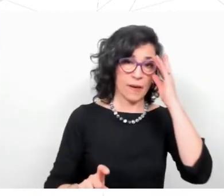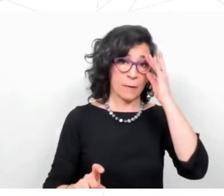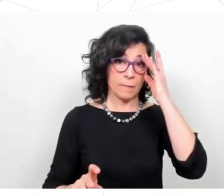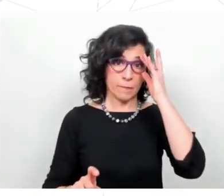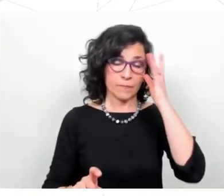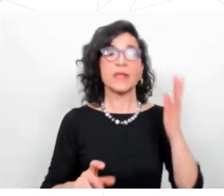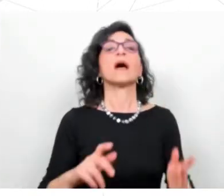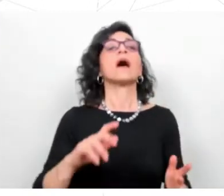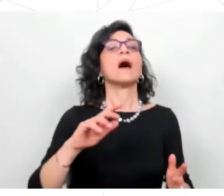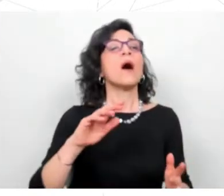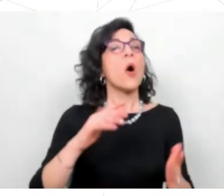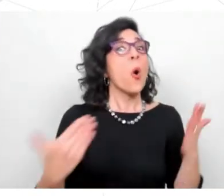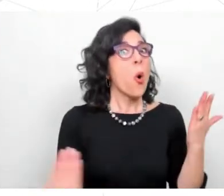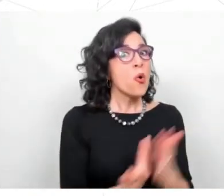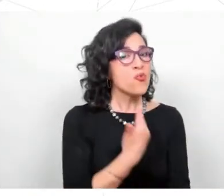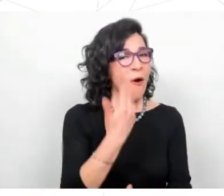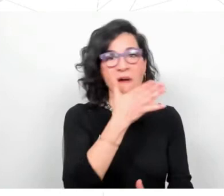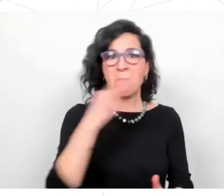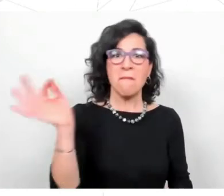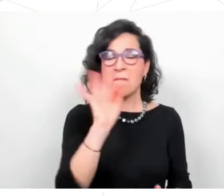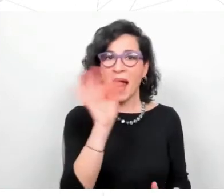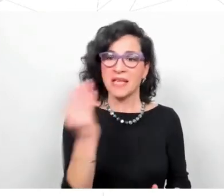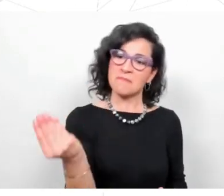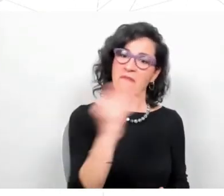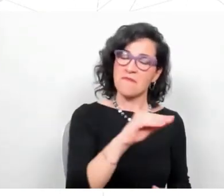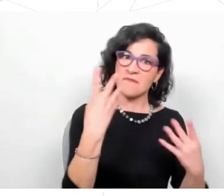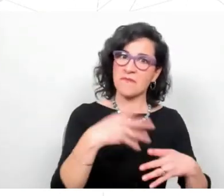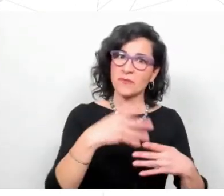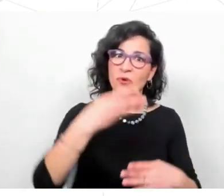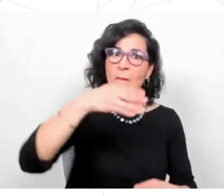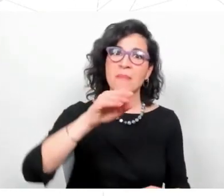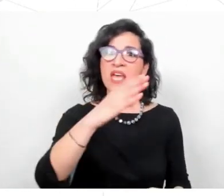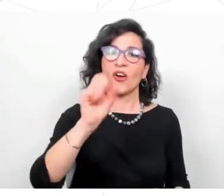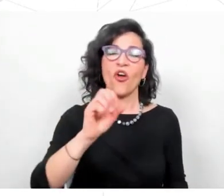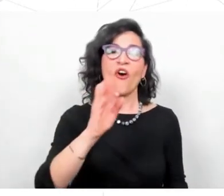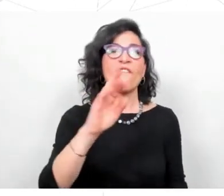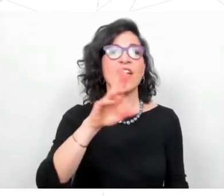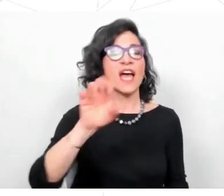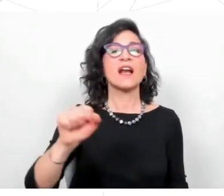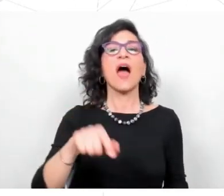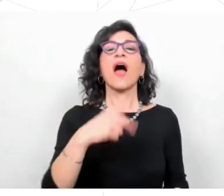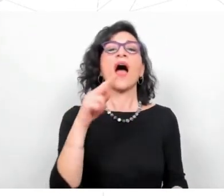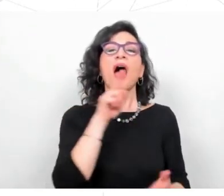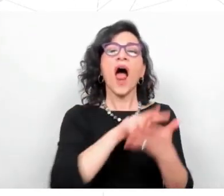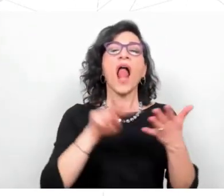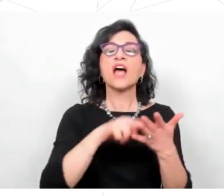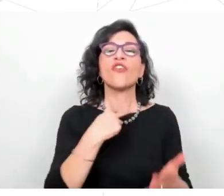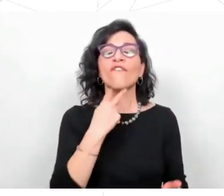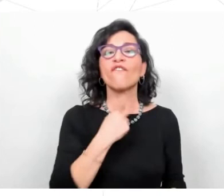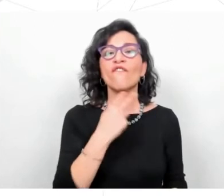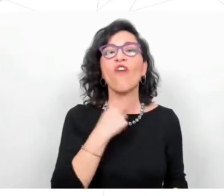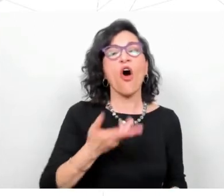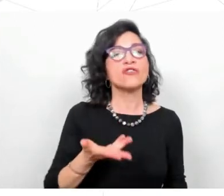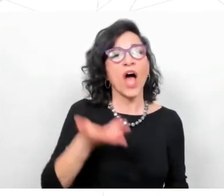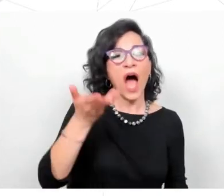There's another new fantastic feature that's been added to magnifier recently, which is read aloud, which is going to be very similar in some ways